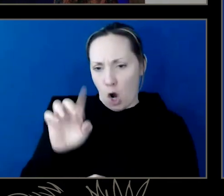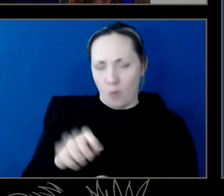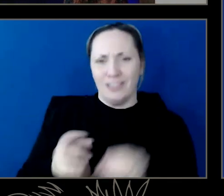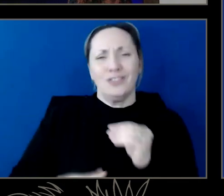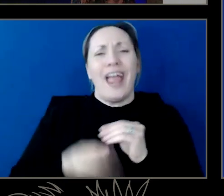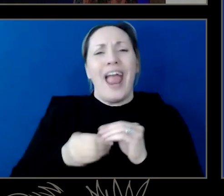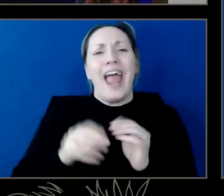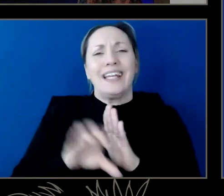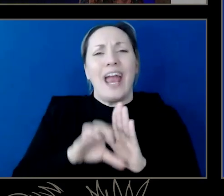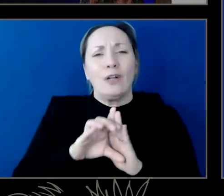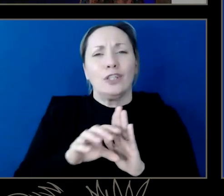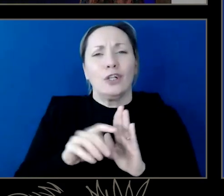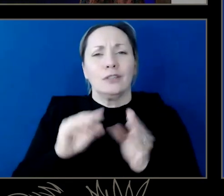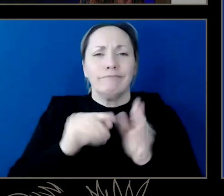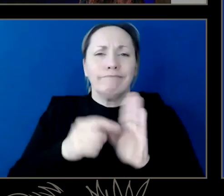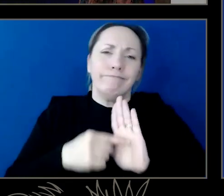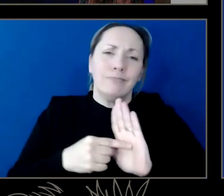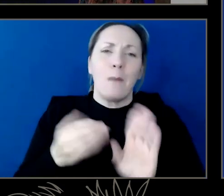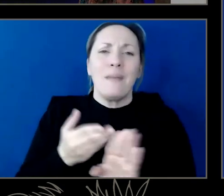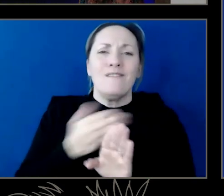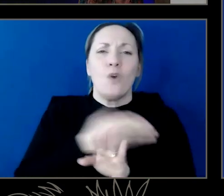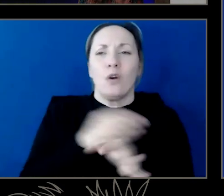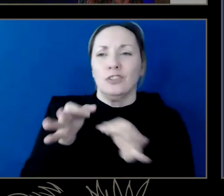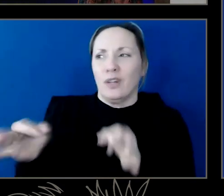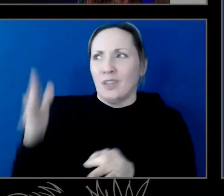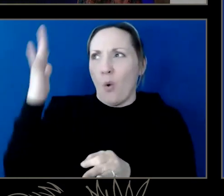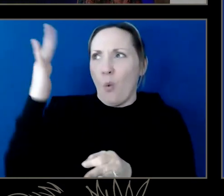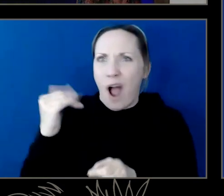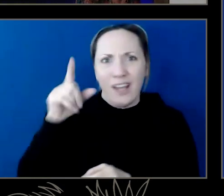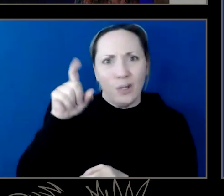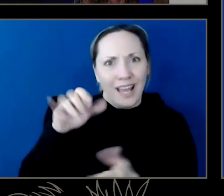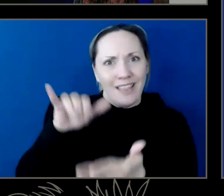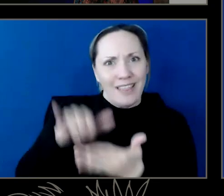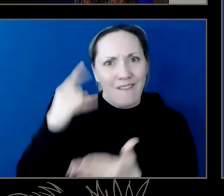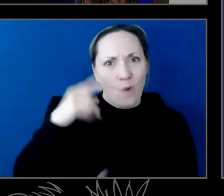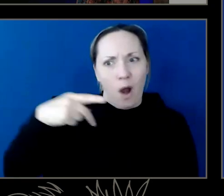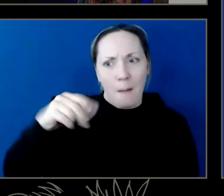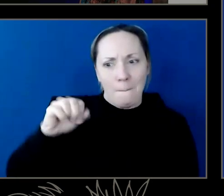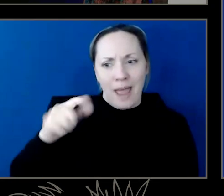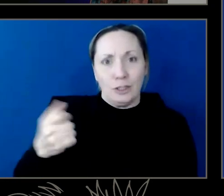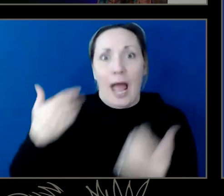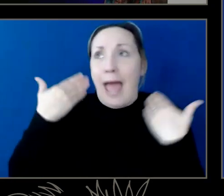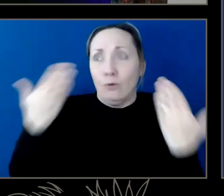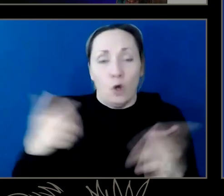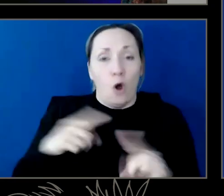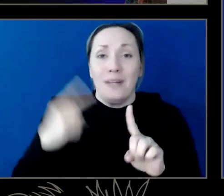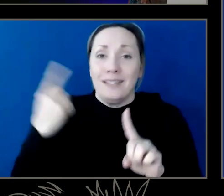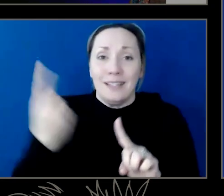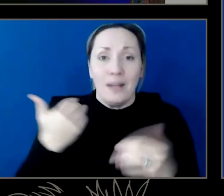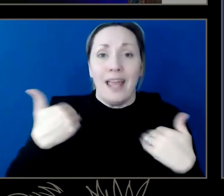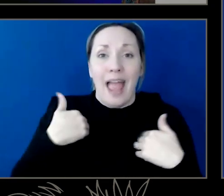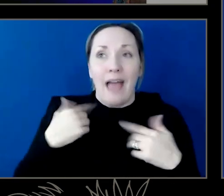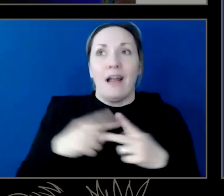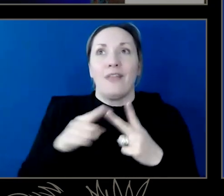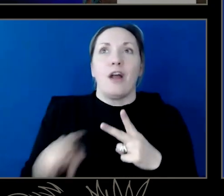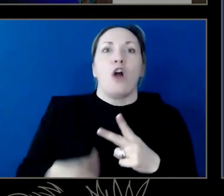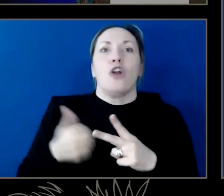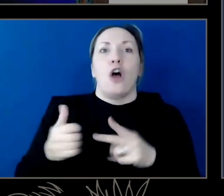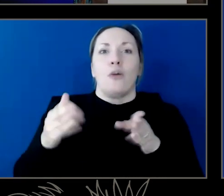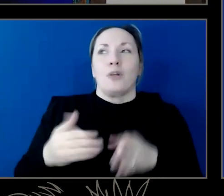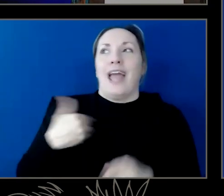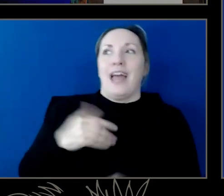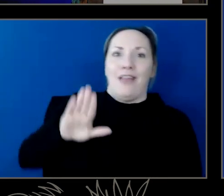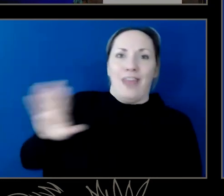characters before a string. Why on earth you need that as a package, I do not know. But somebody had that as a package, and somebody else had that package in